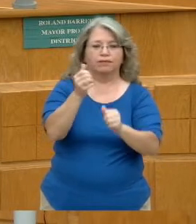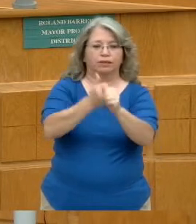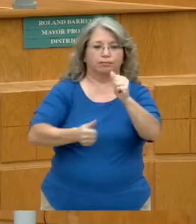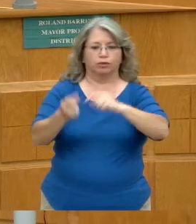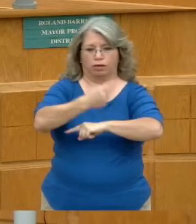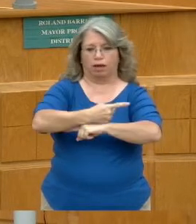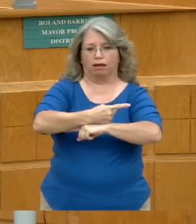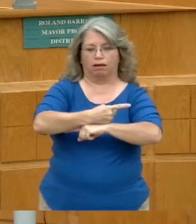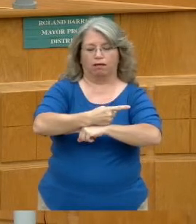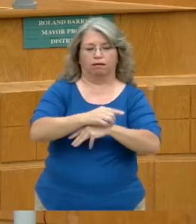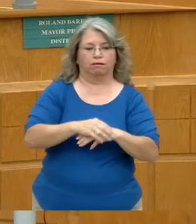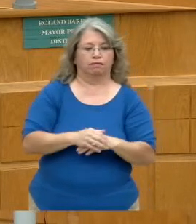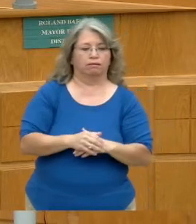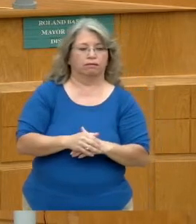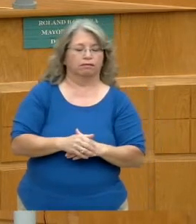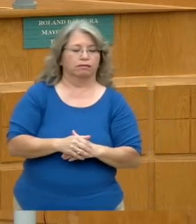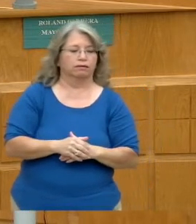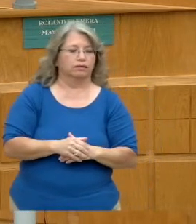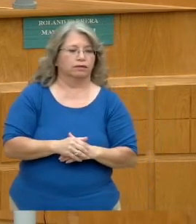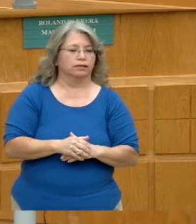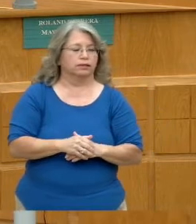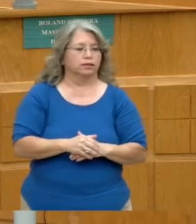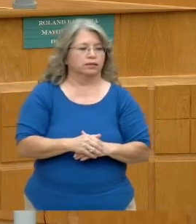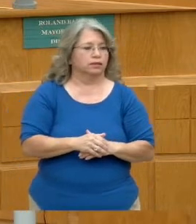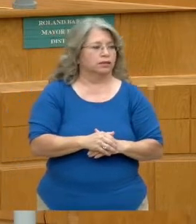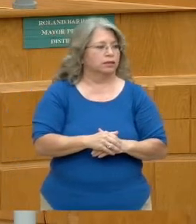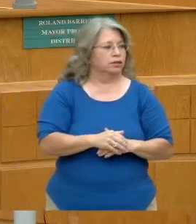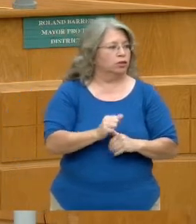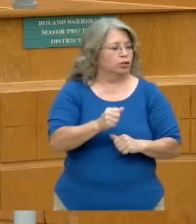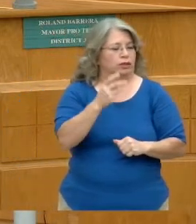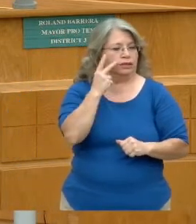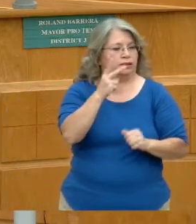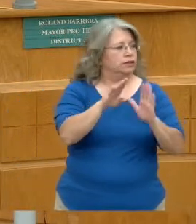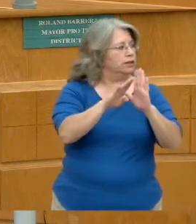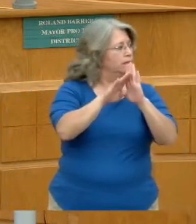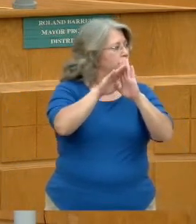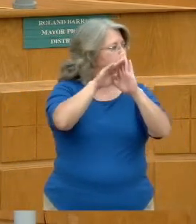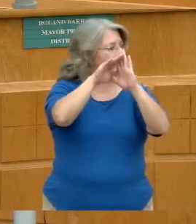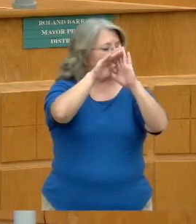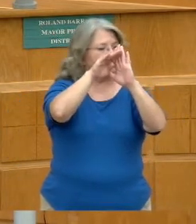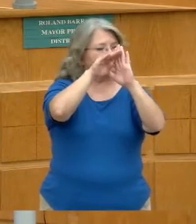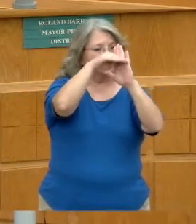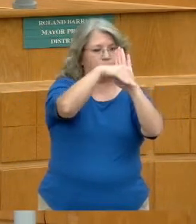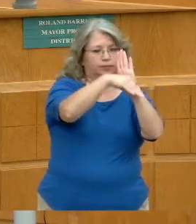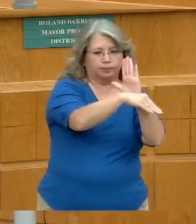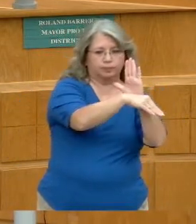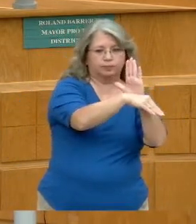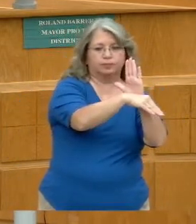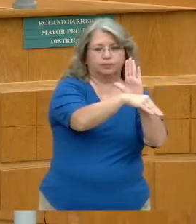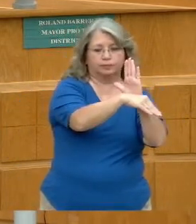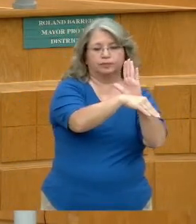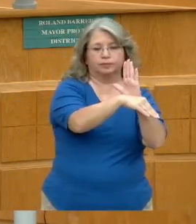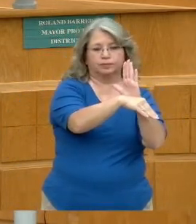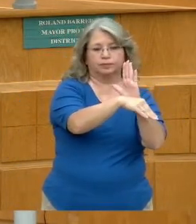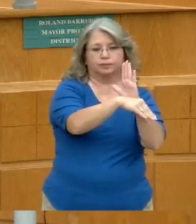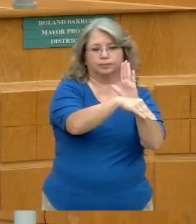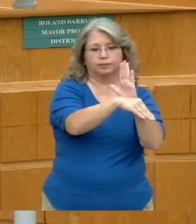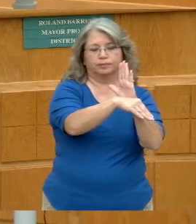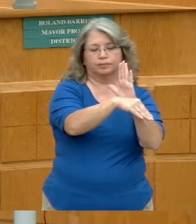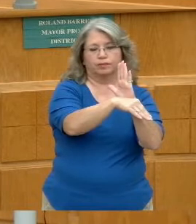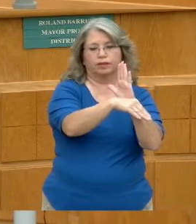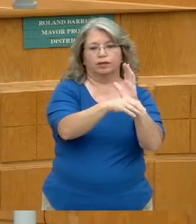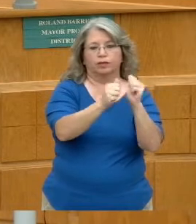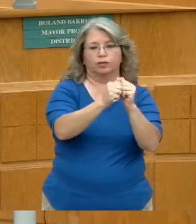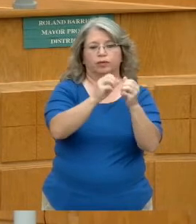average is 7 persons per day. And you can see the dramatic drop over here and the number of persons